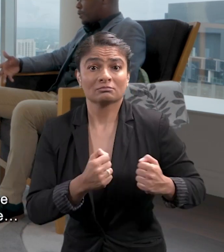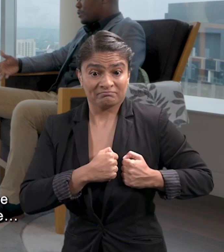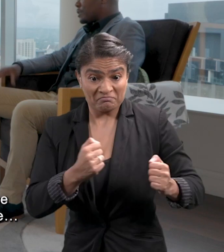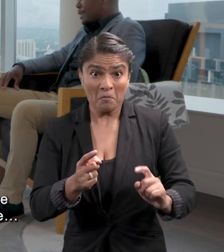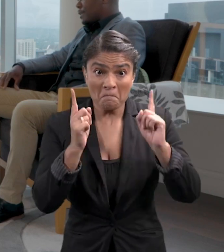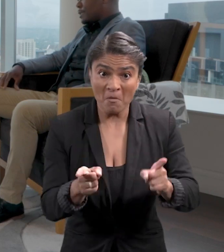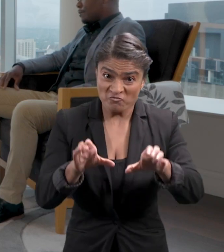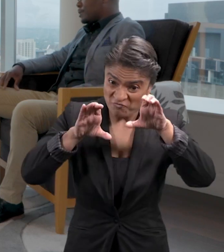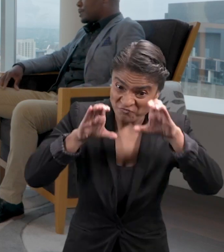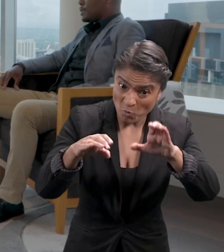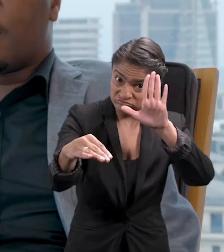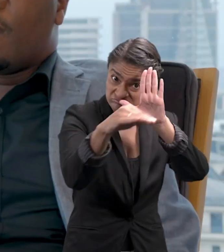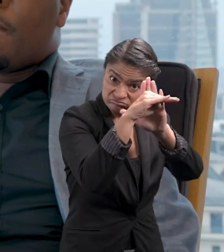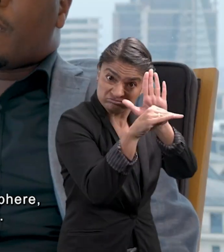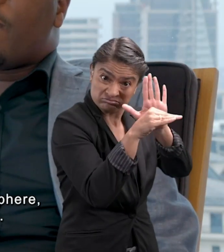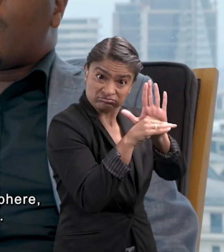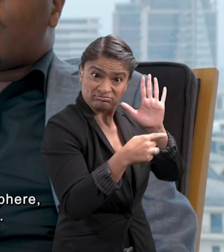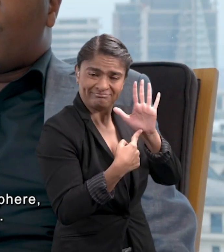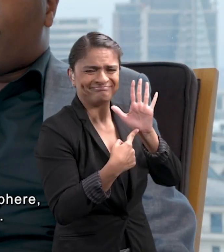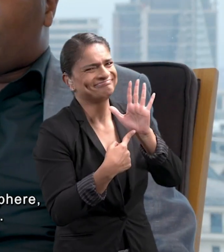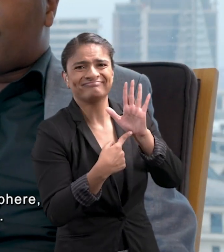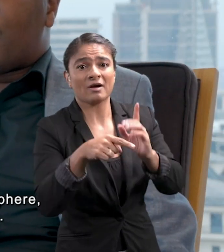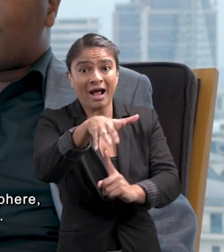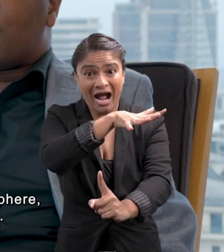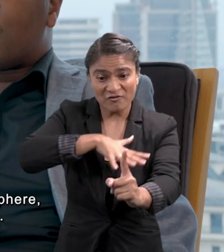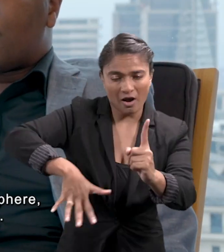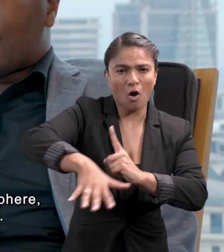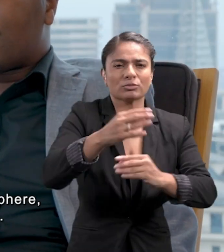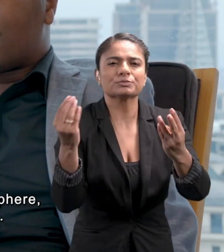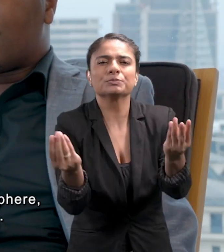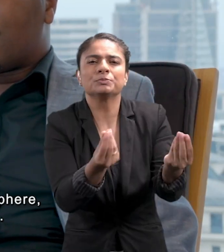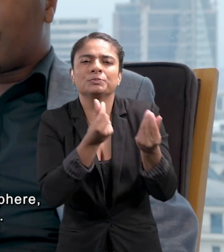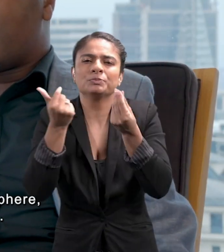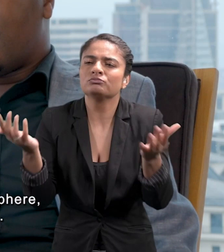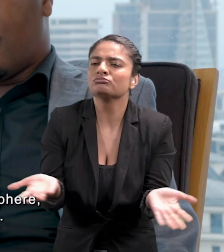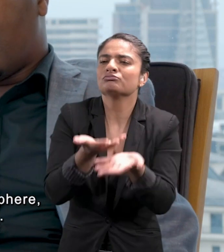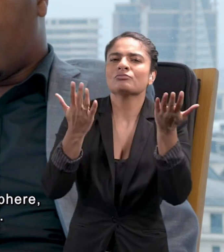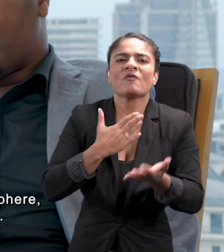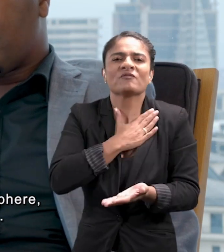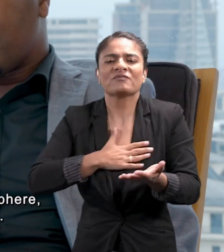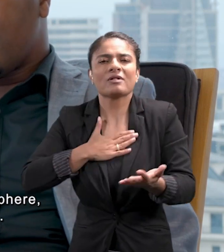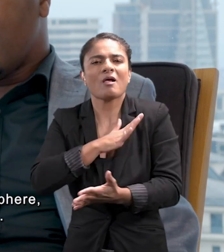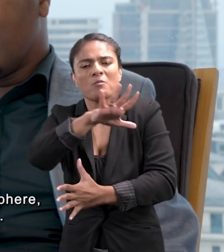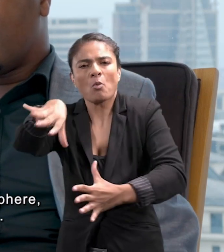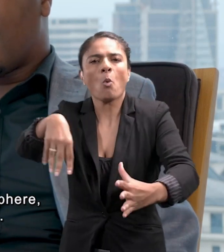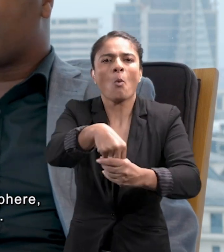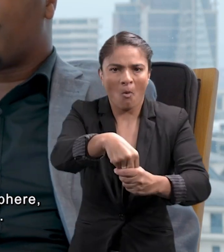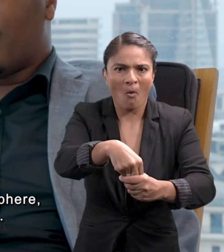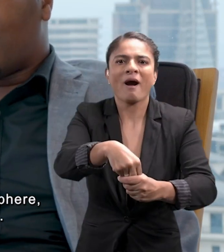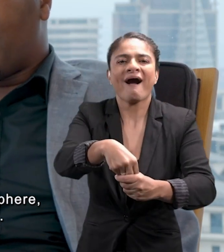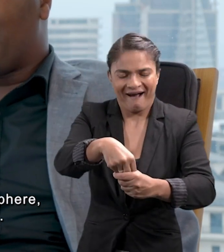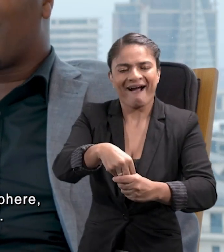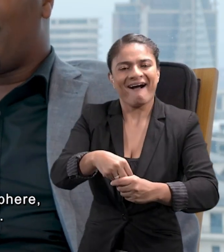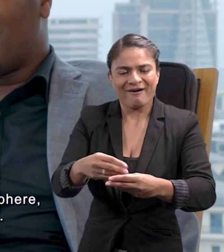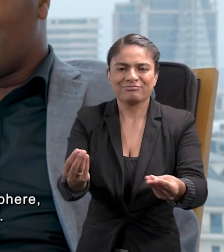an individual to declare that disability status. But if the environment is that creating the